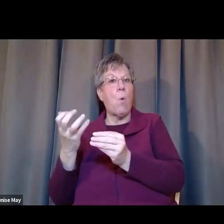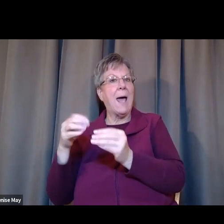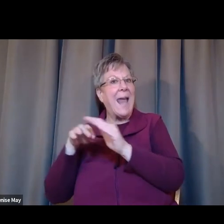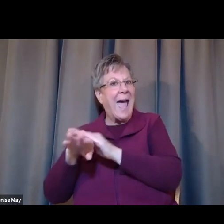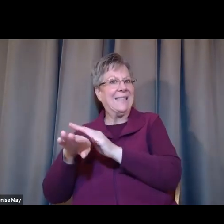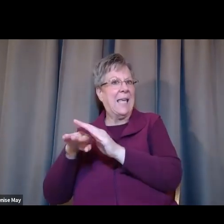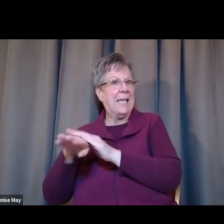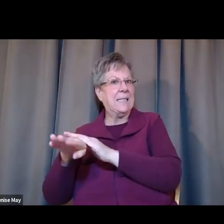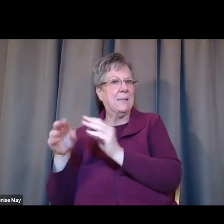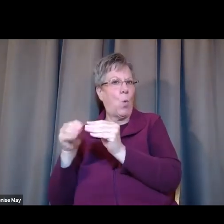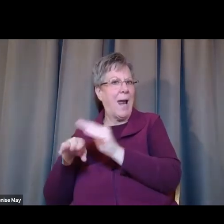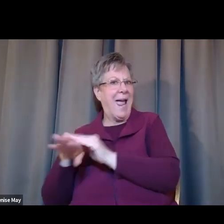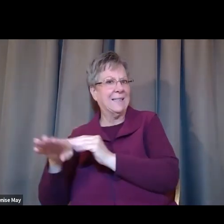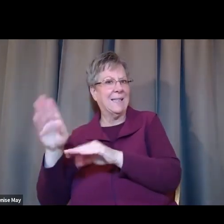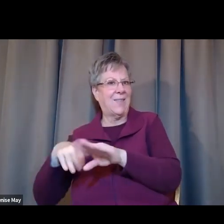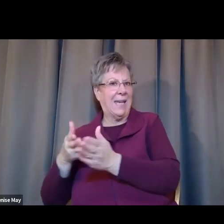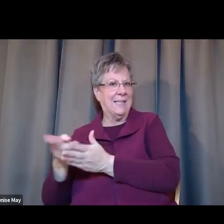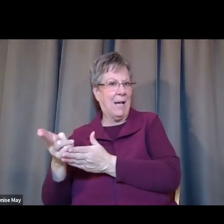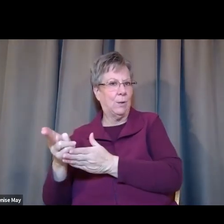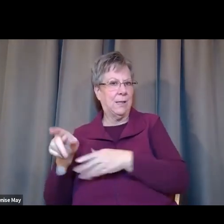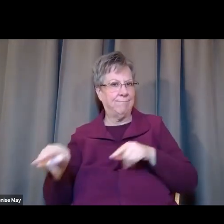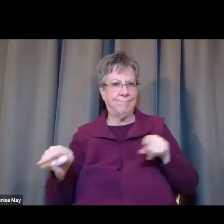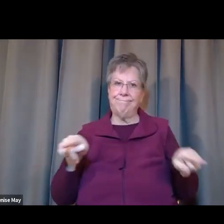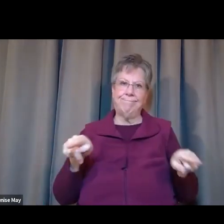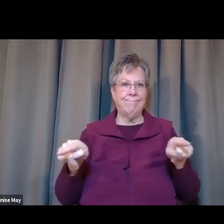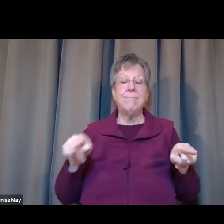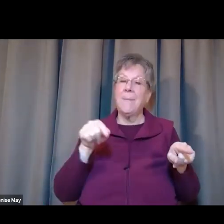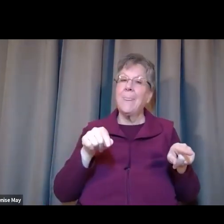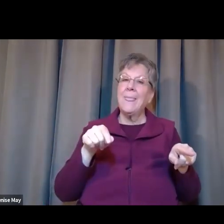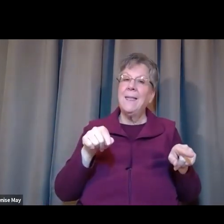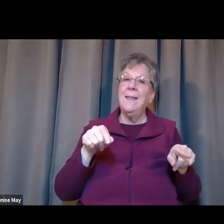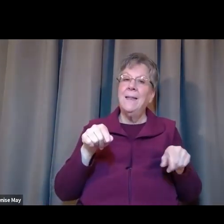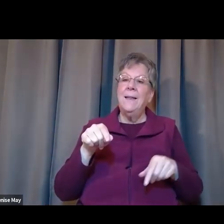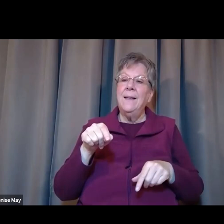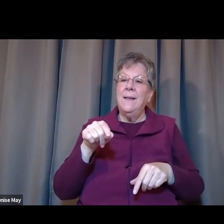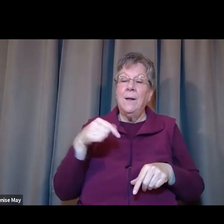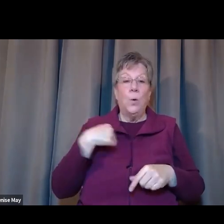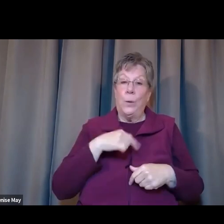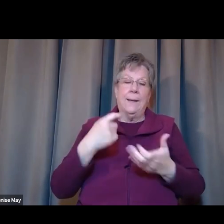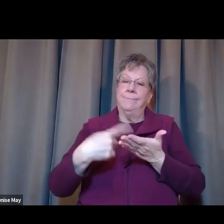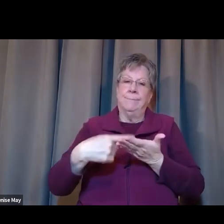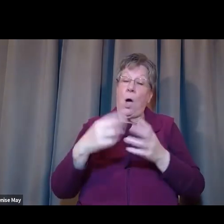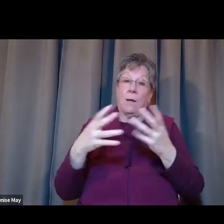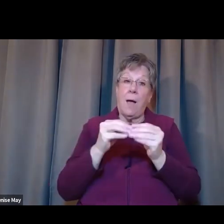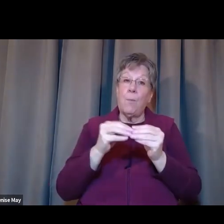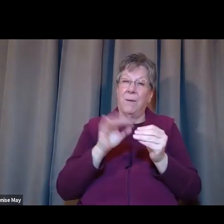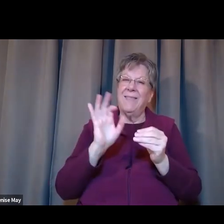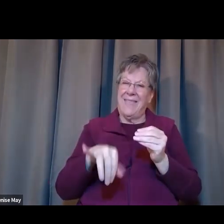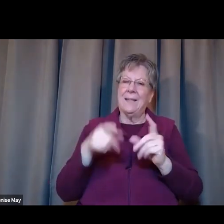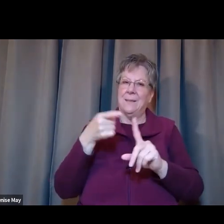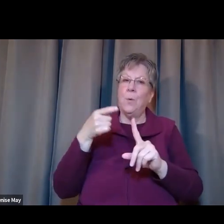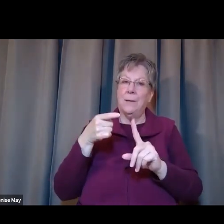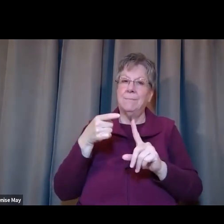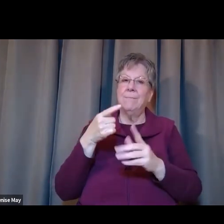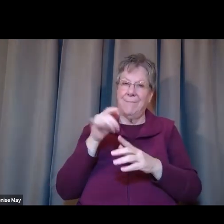access. So, and this is, we could talk a lot more about this, but this is essentially where we are